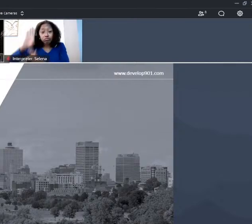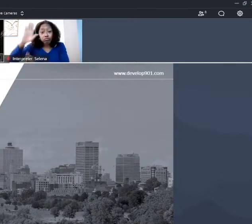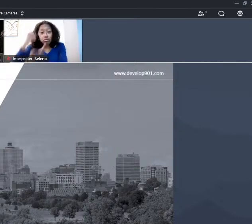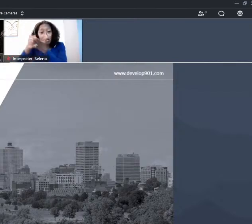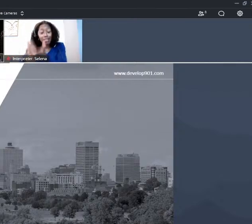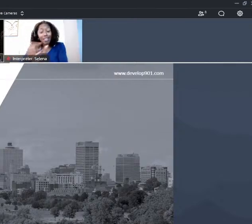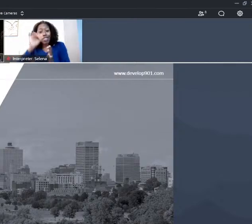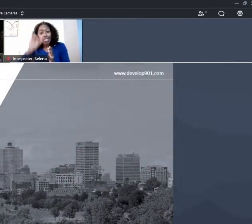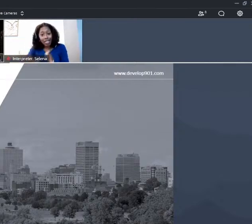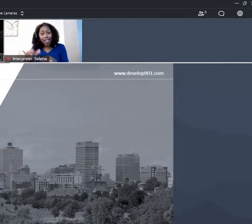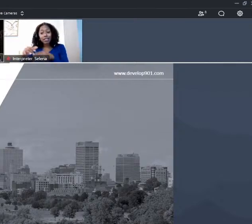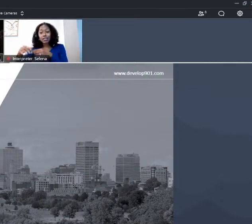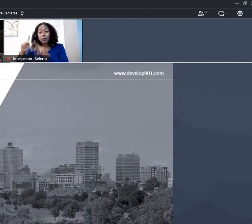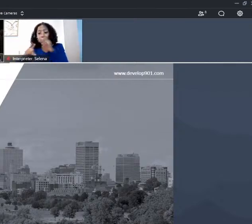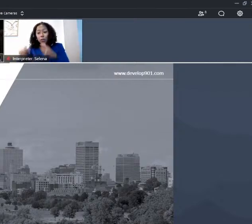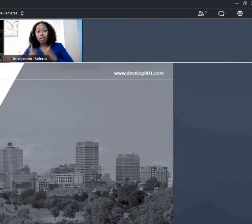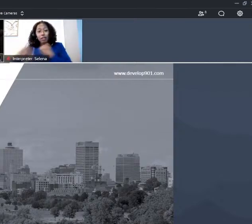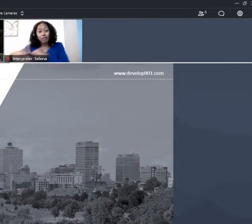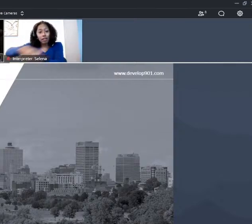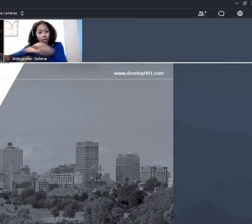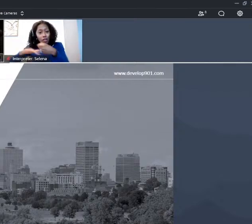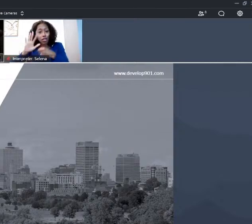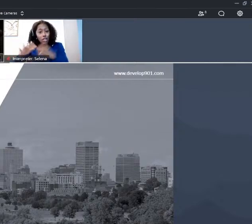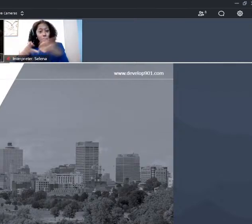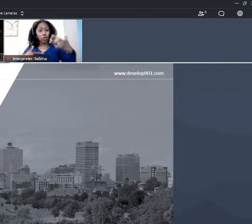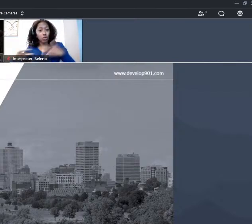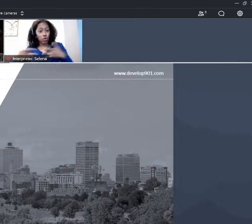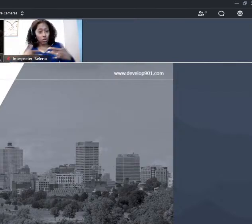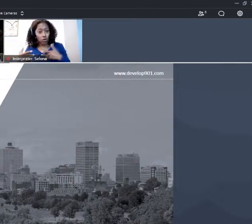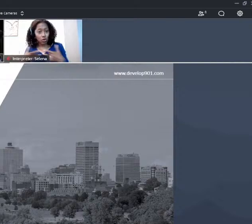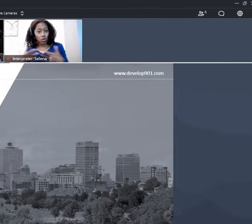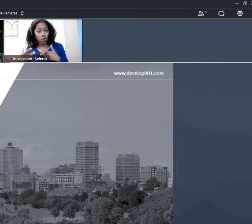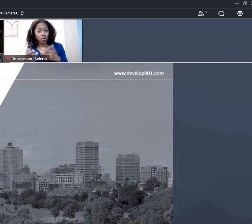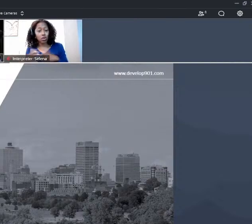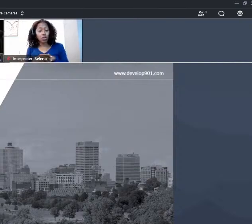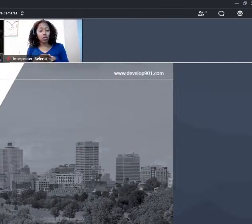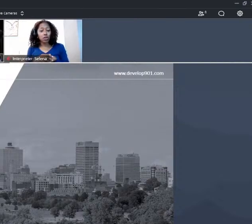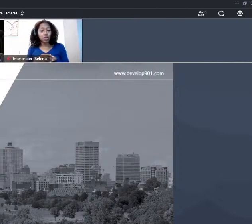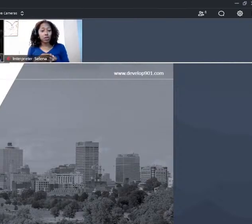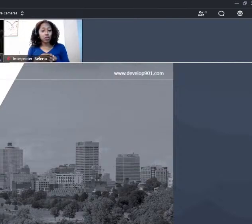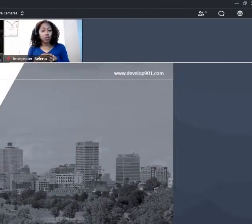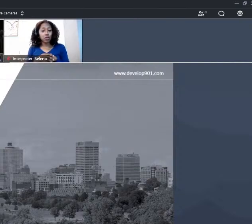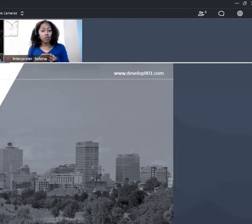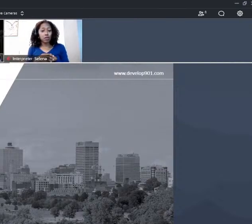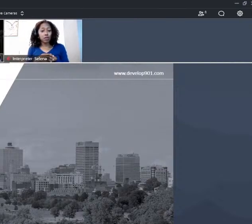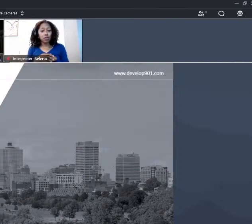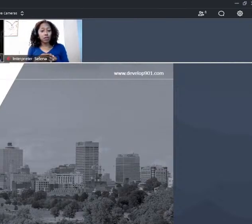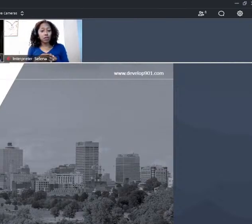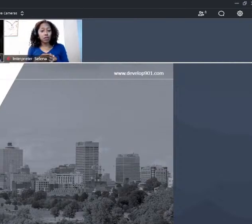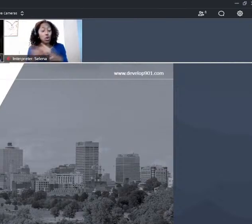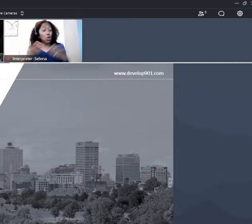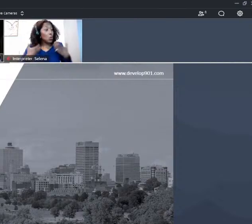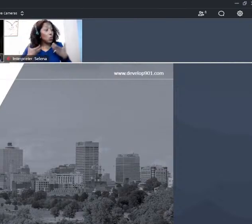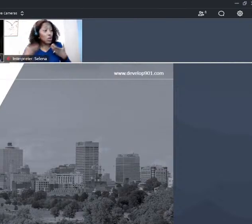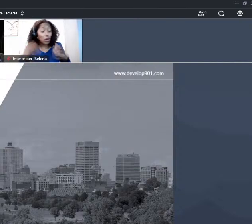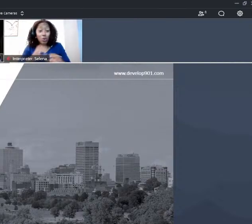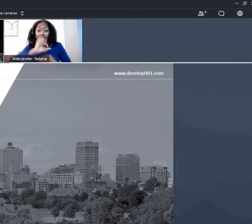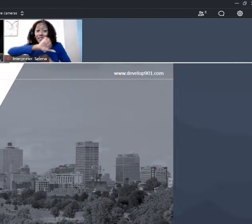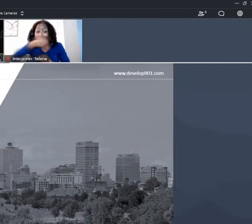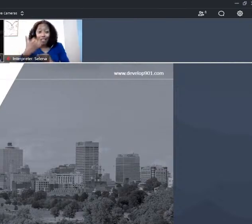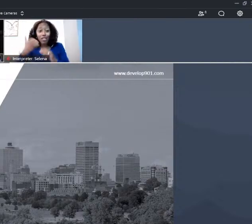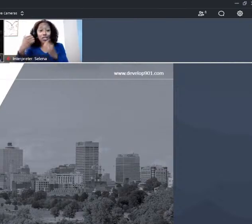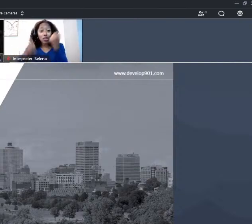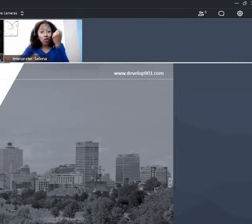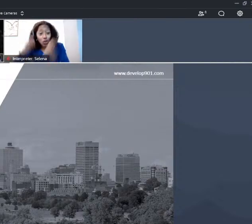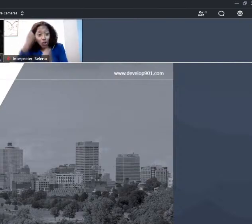that the residents, in the area are dealing with. We don't want another car dealership,